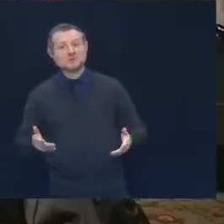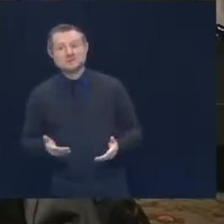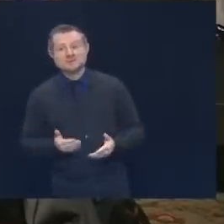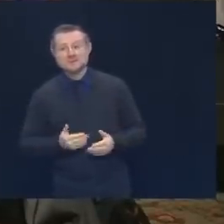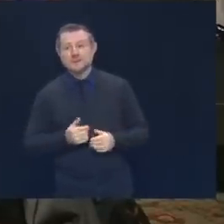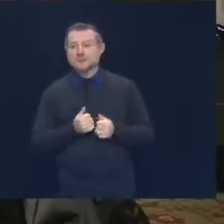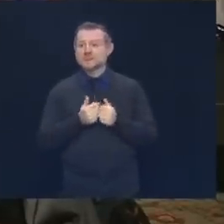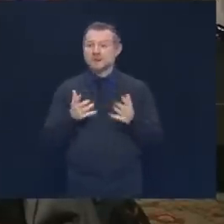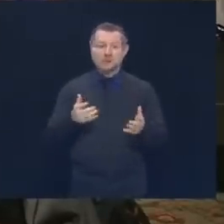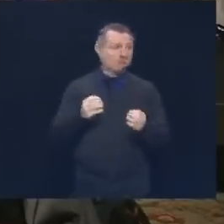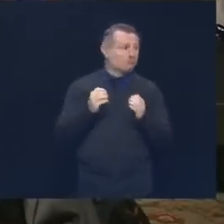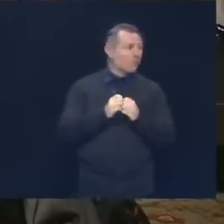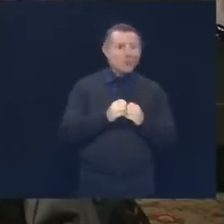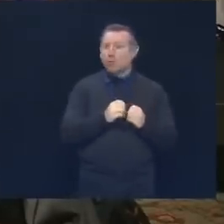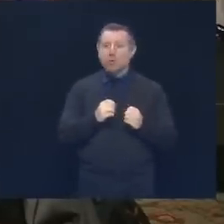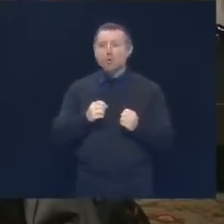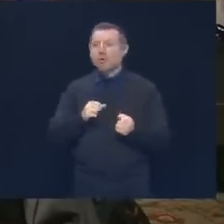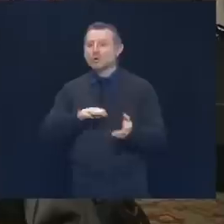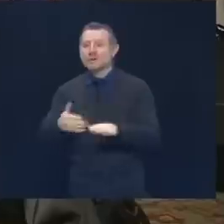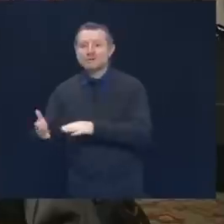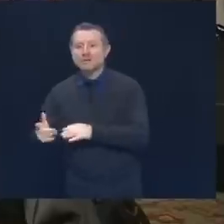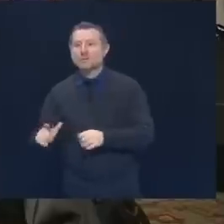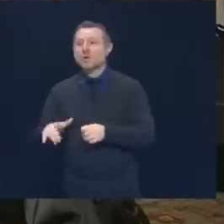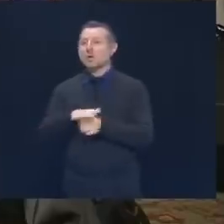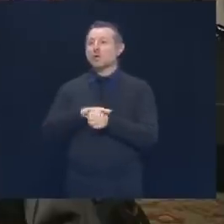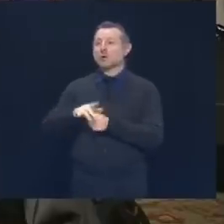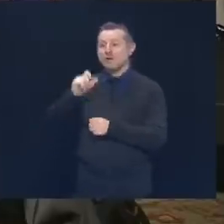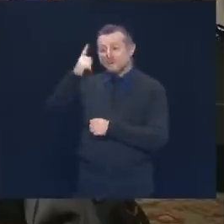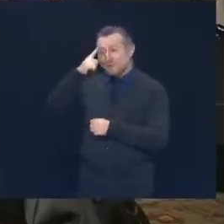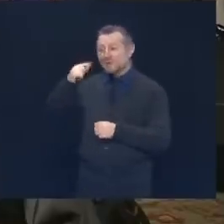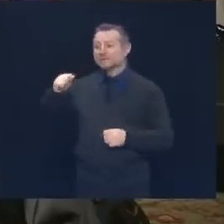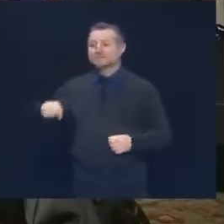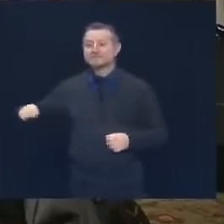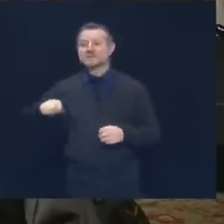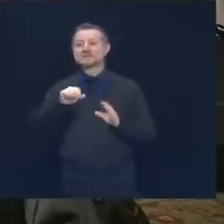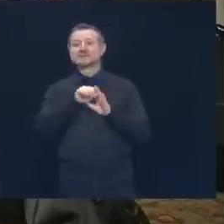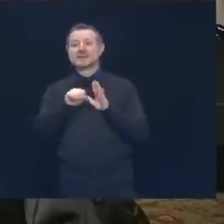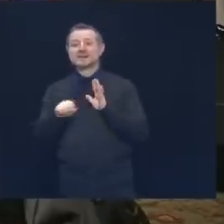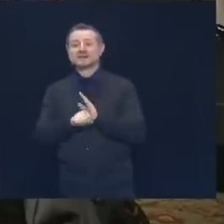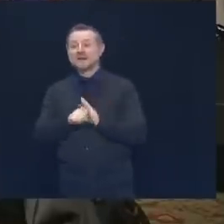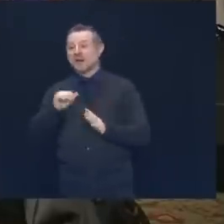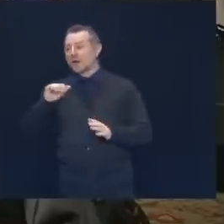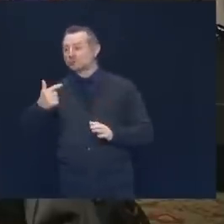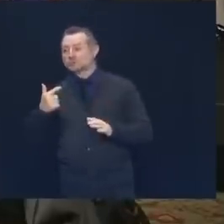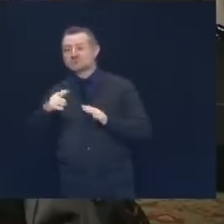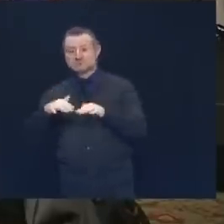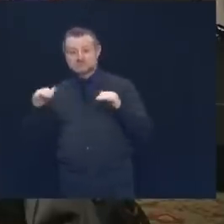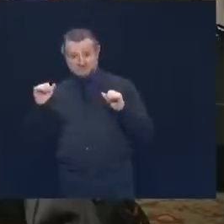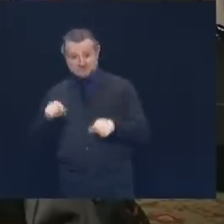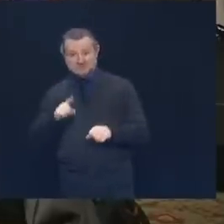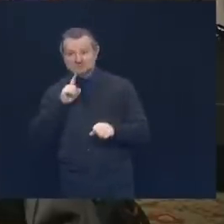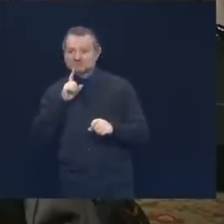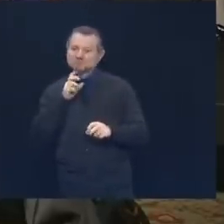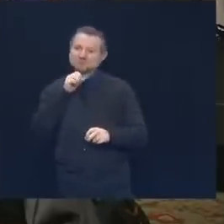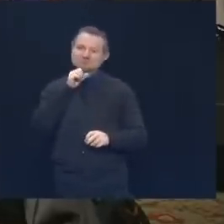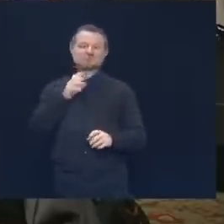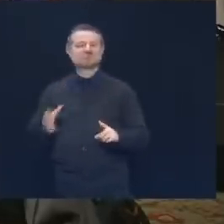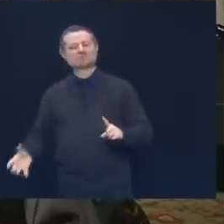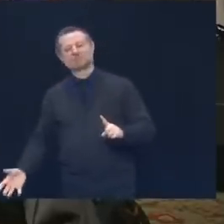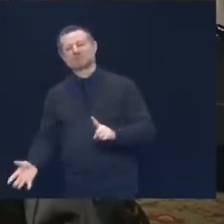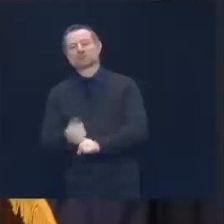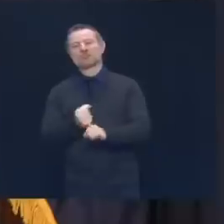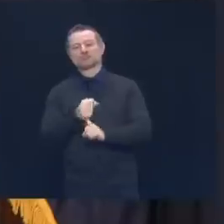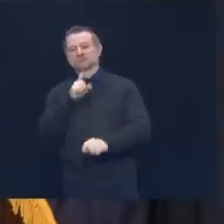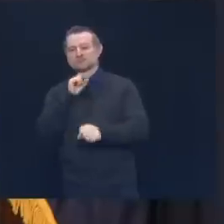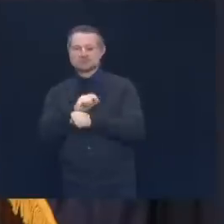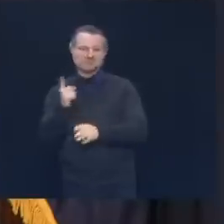deaths, could a local prosecutor, could a state attorney general make an argument for criminally negligent homicide charges? I